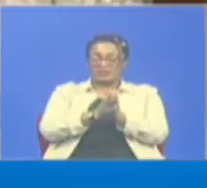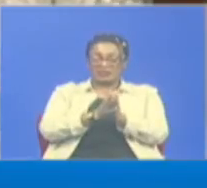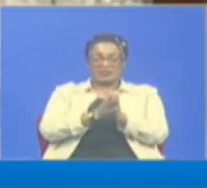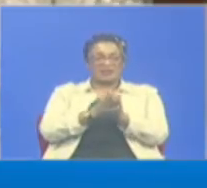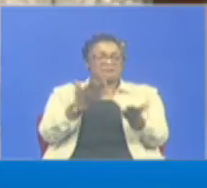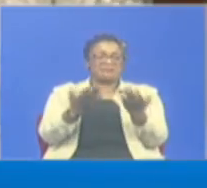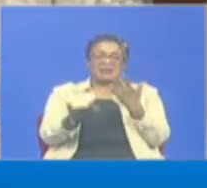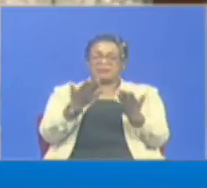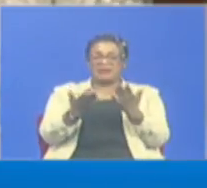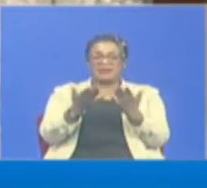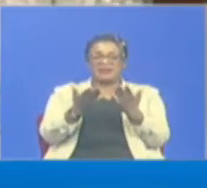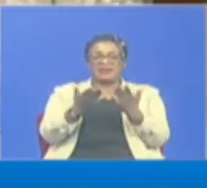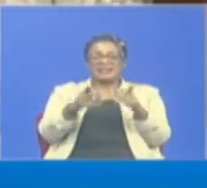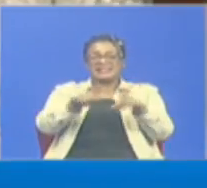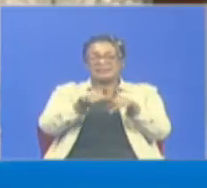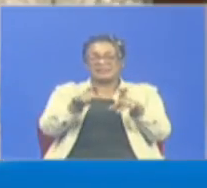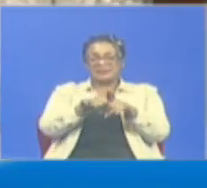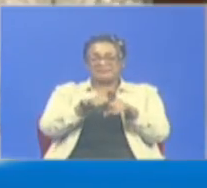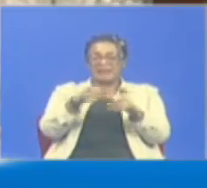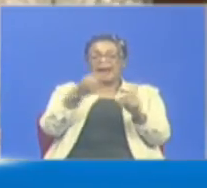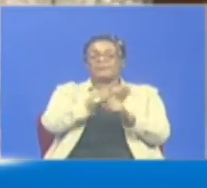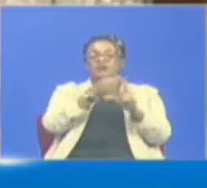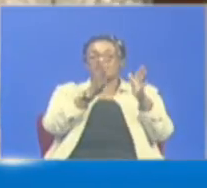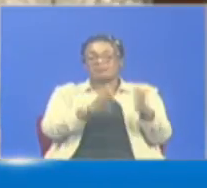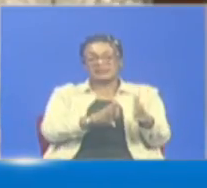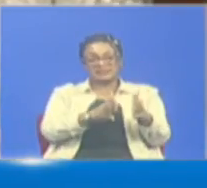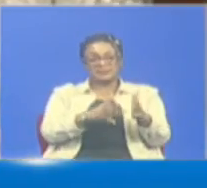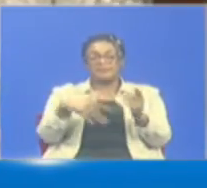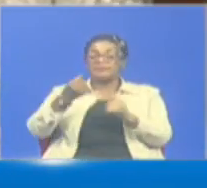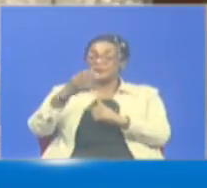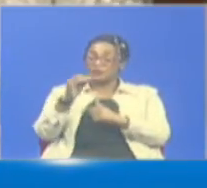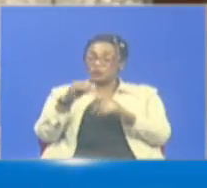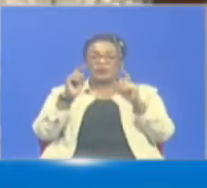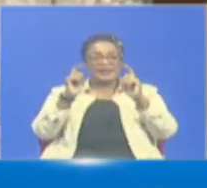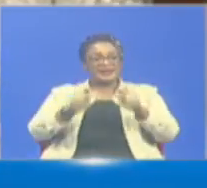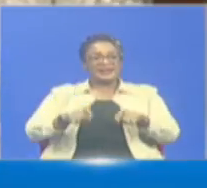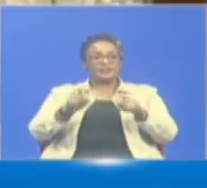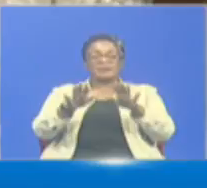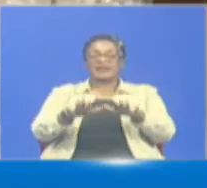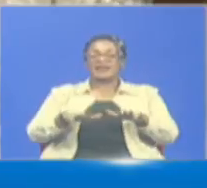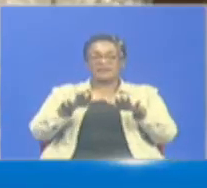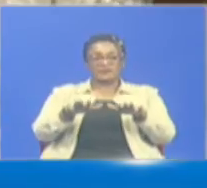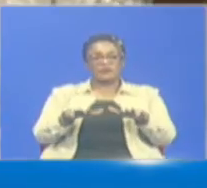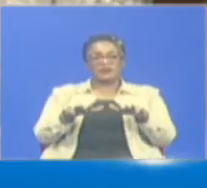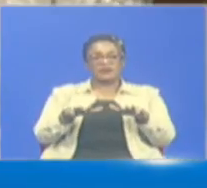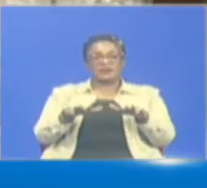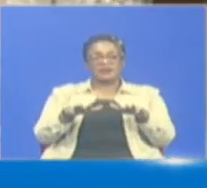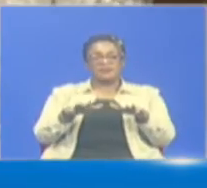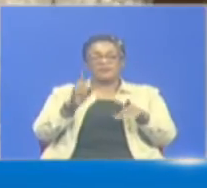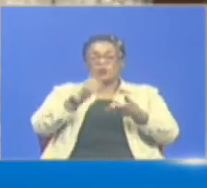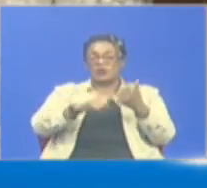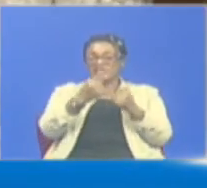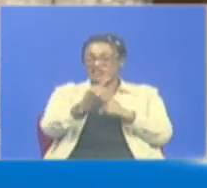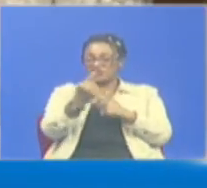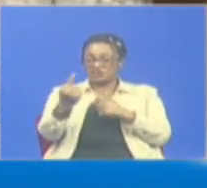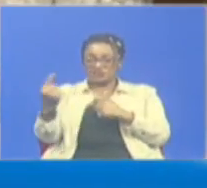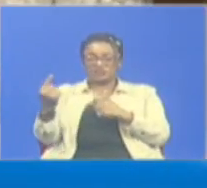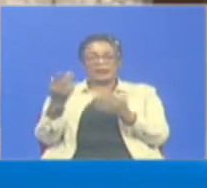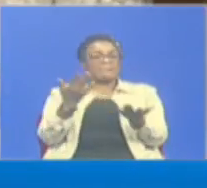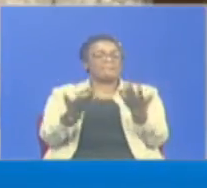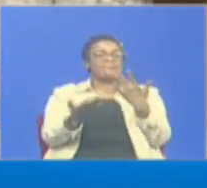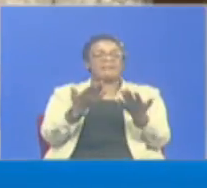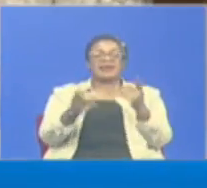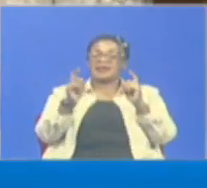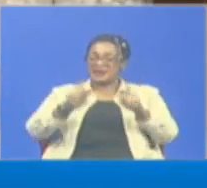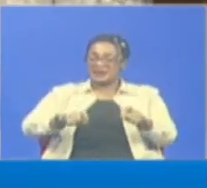with the offender. Therefore, I think we need to be careful what each case may require, and